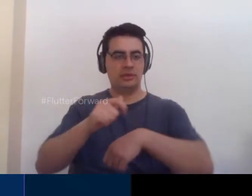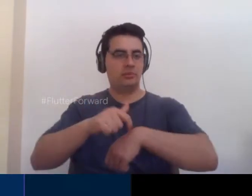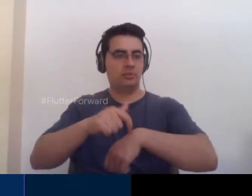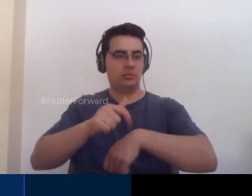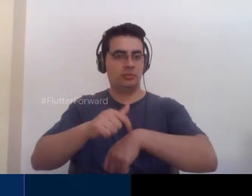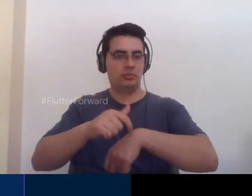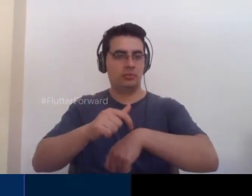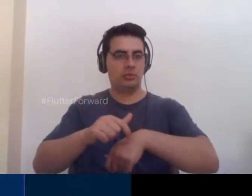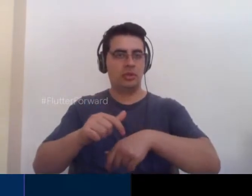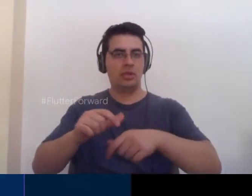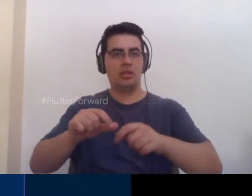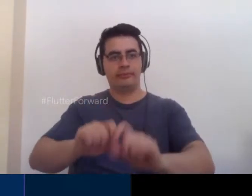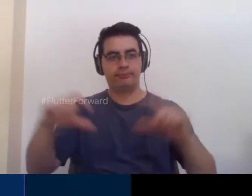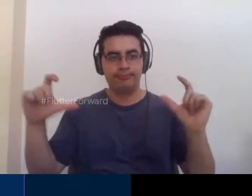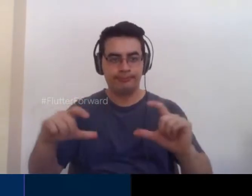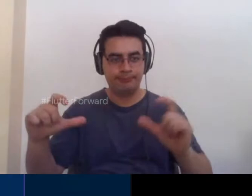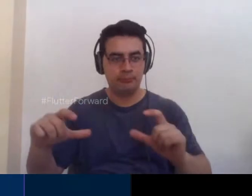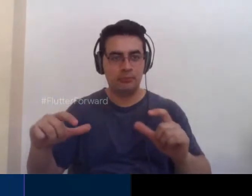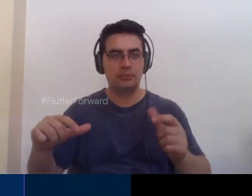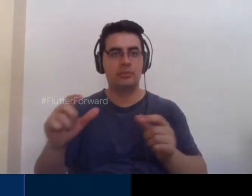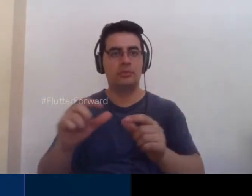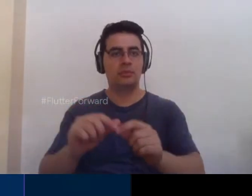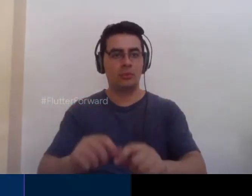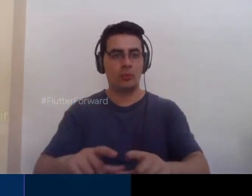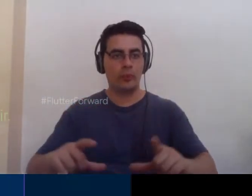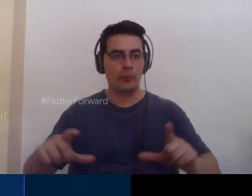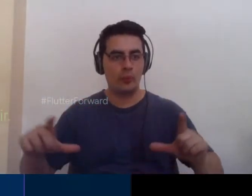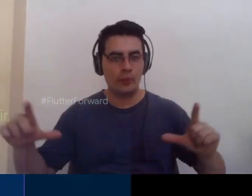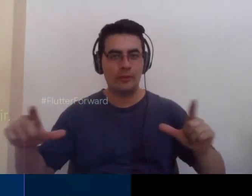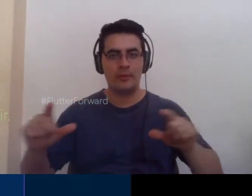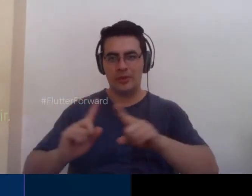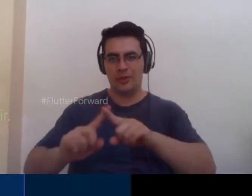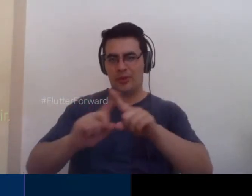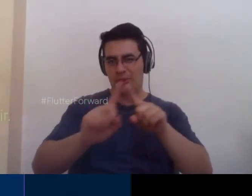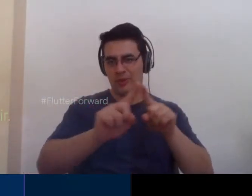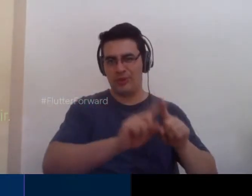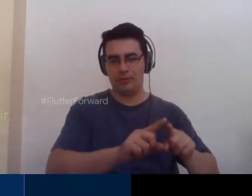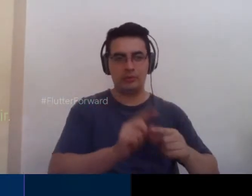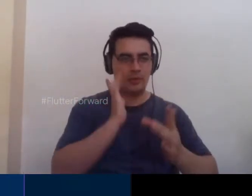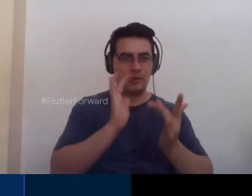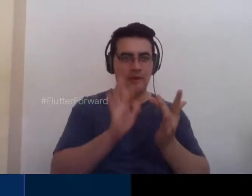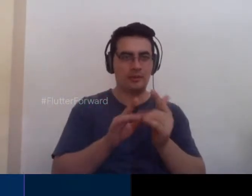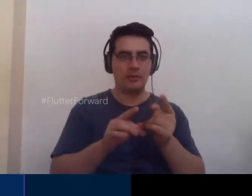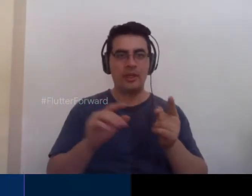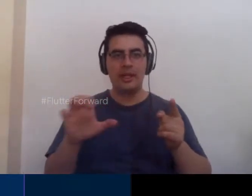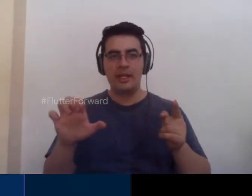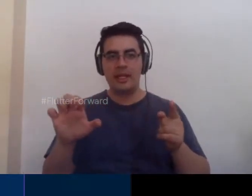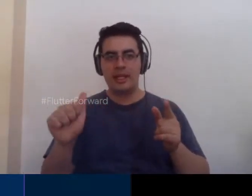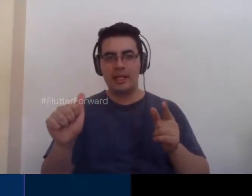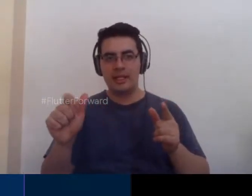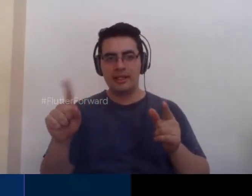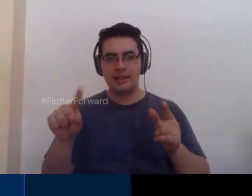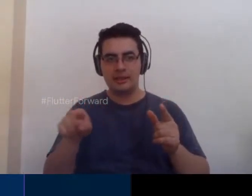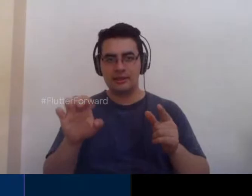or ease to an explicit animation. Here we're using ease in and out.